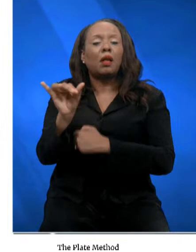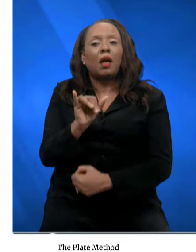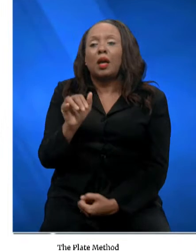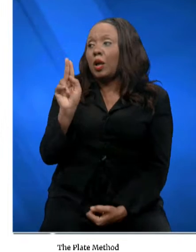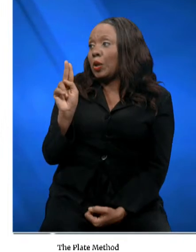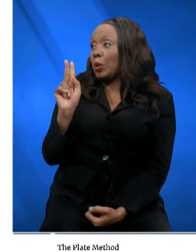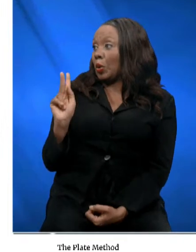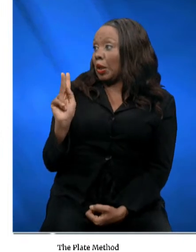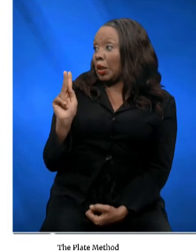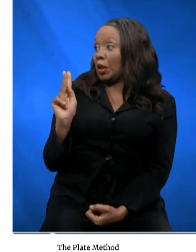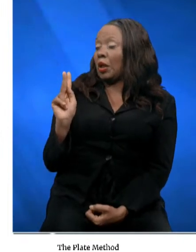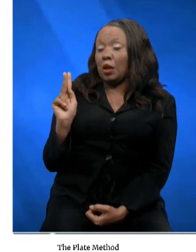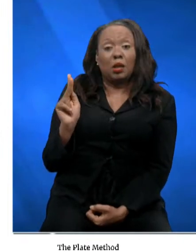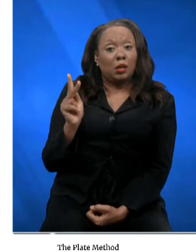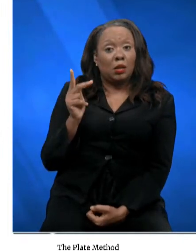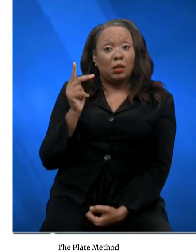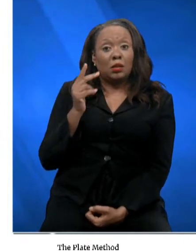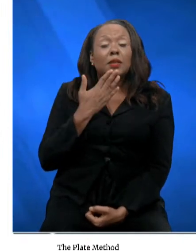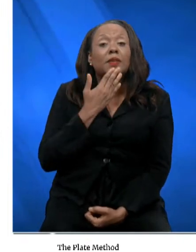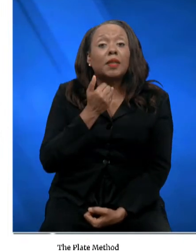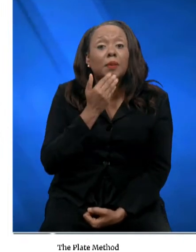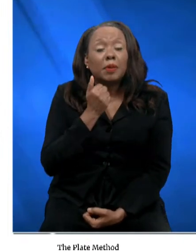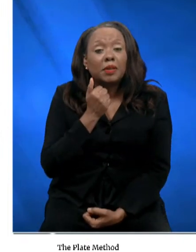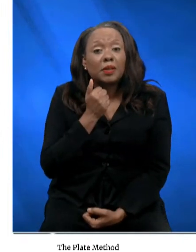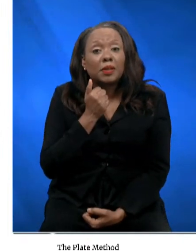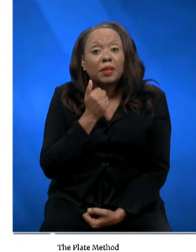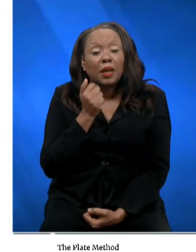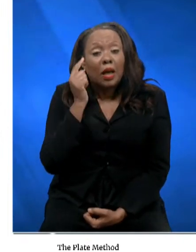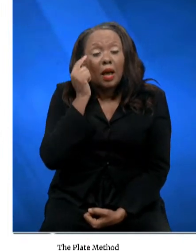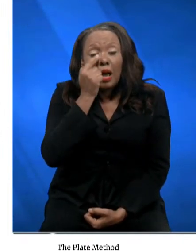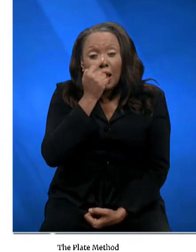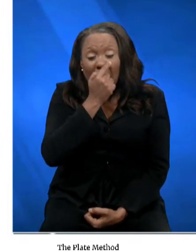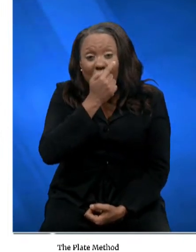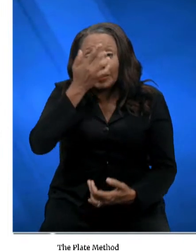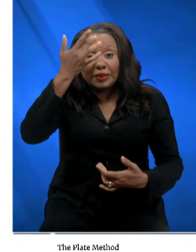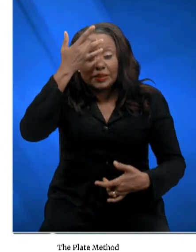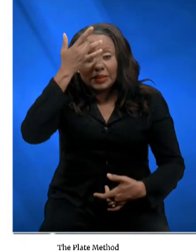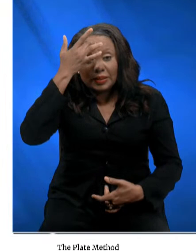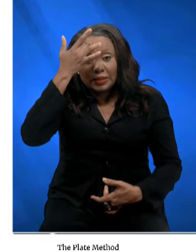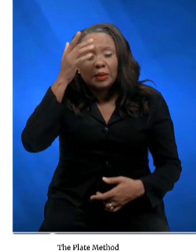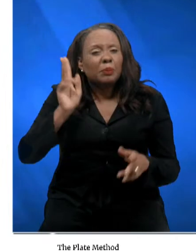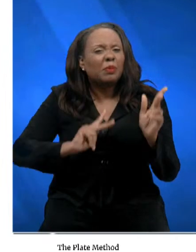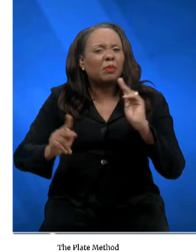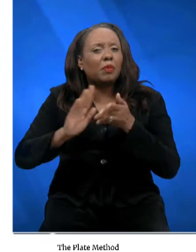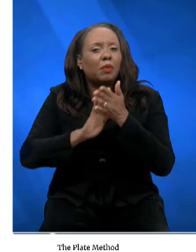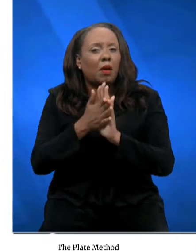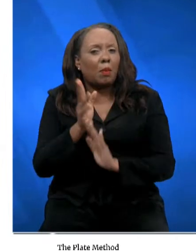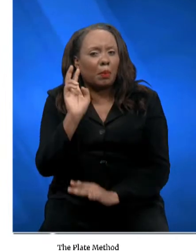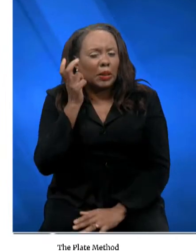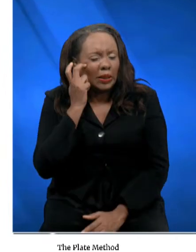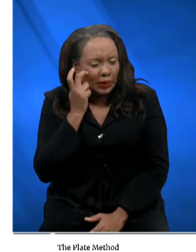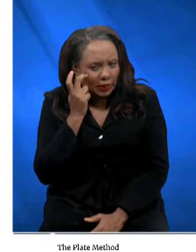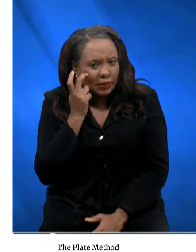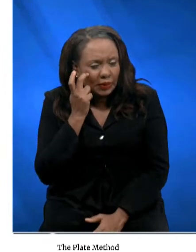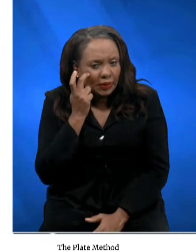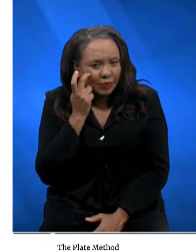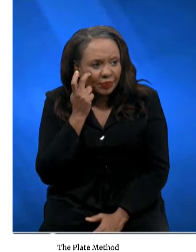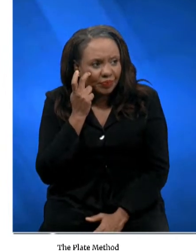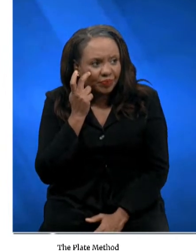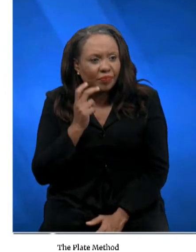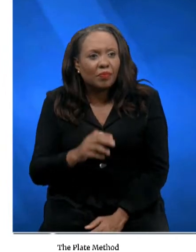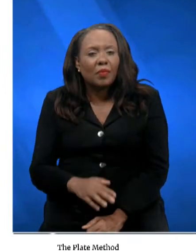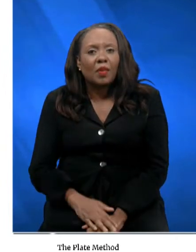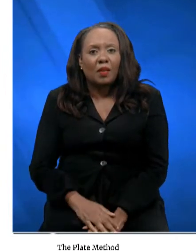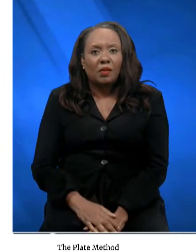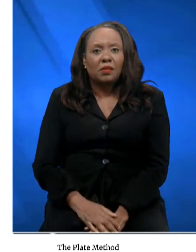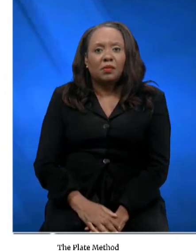diabetic eye disease was the leading cause of blindness, again in the working age population, a few years ago. And then with the